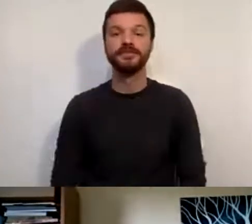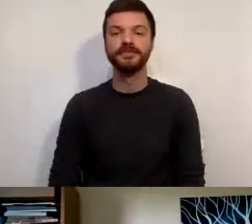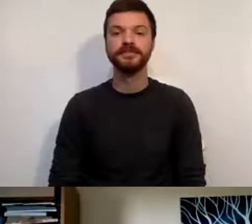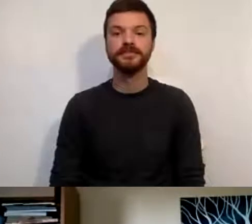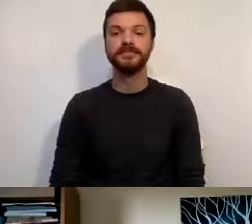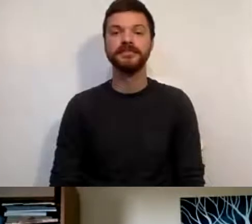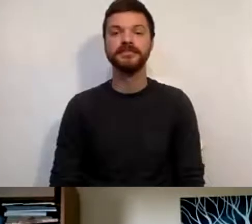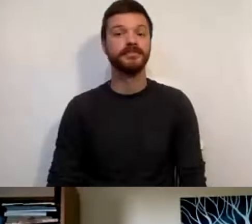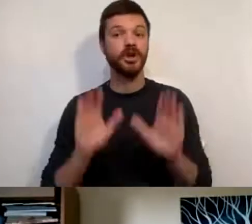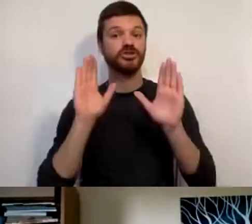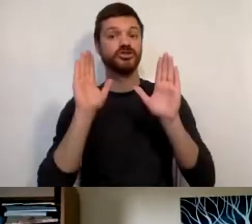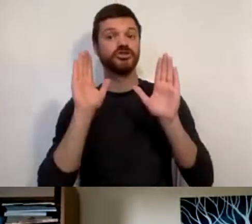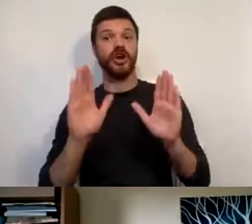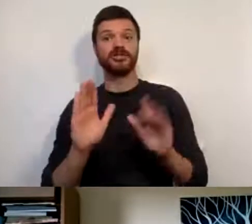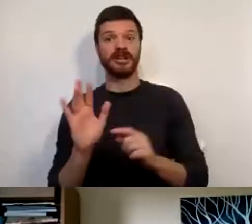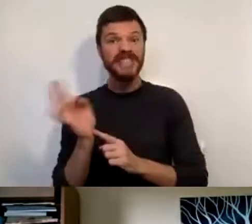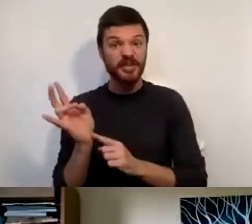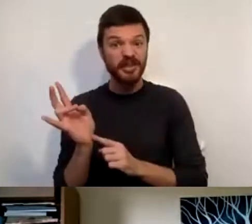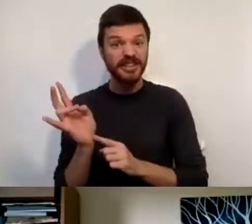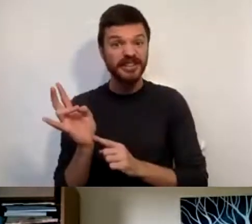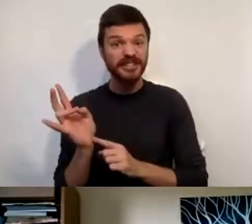That's awesome. 7 minutes, huh?